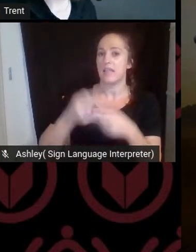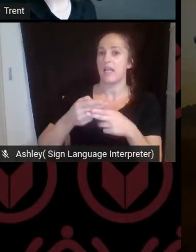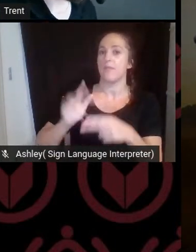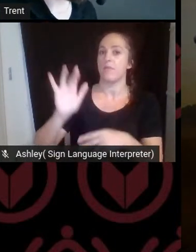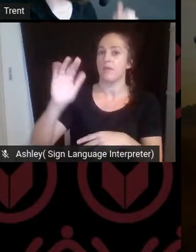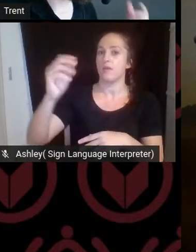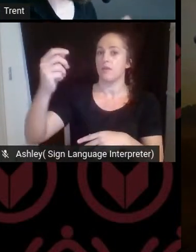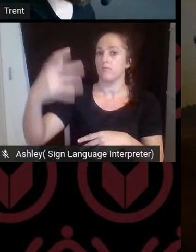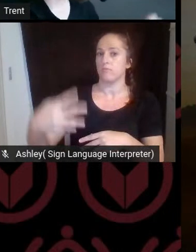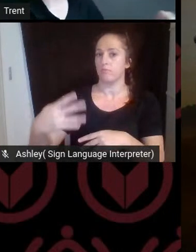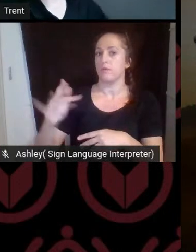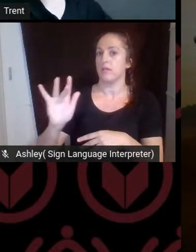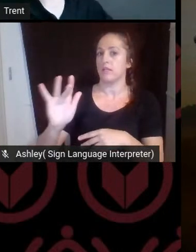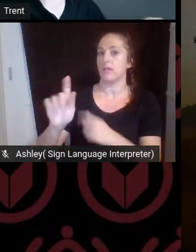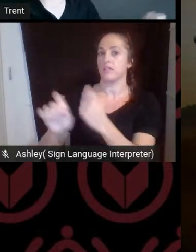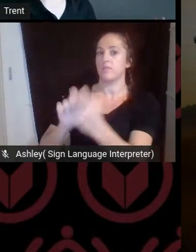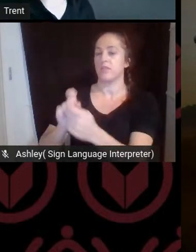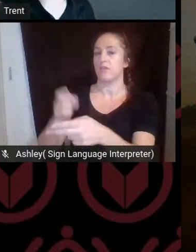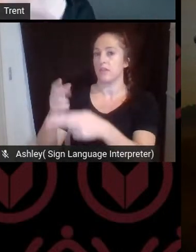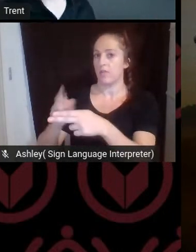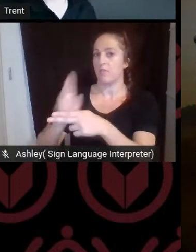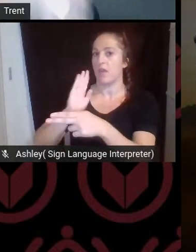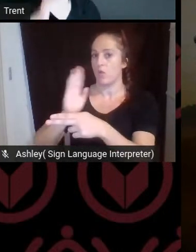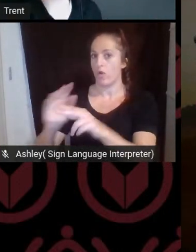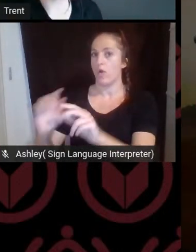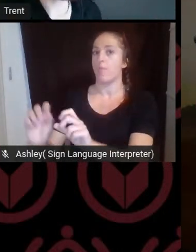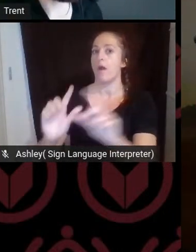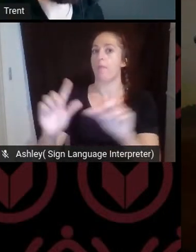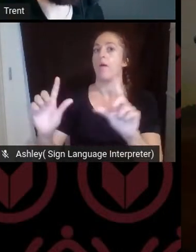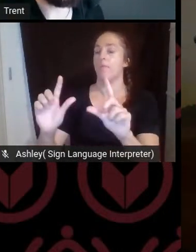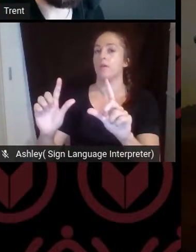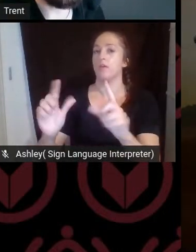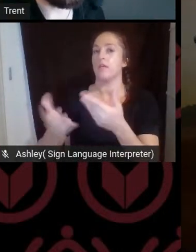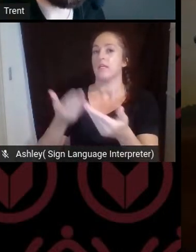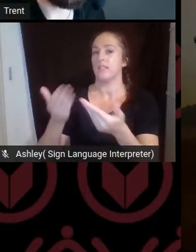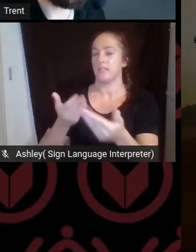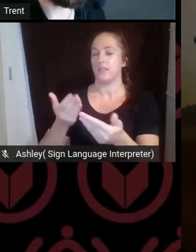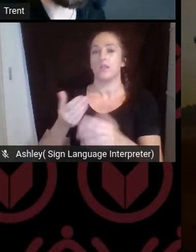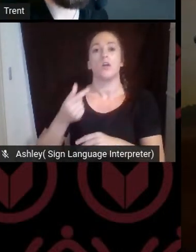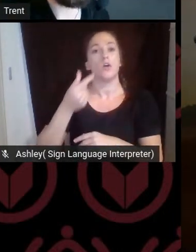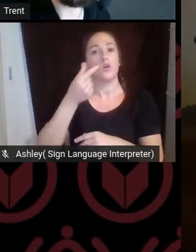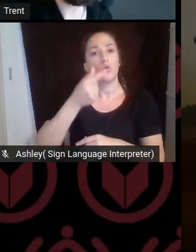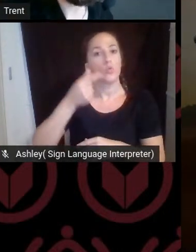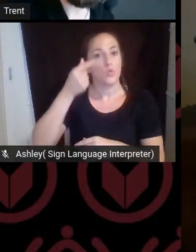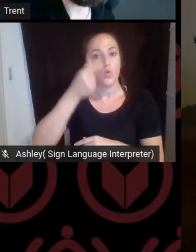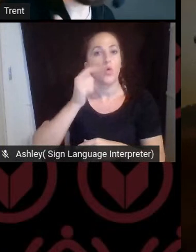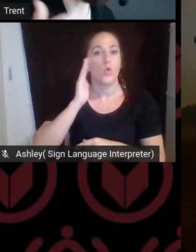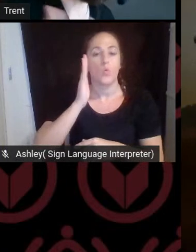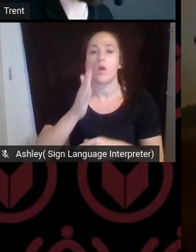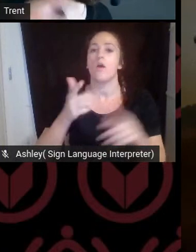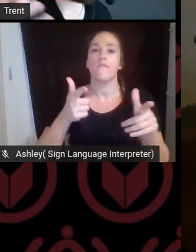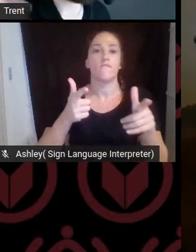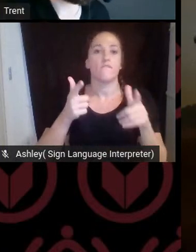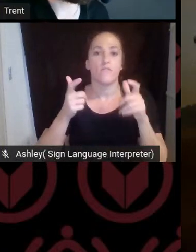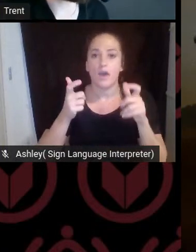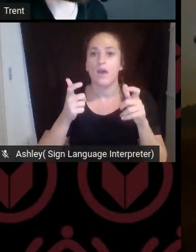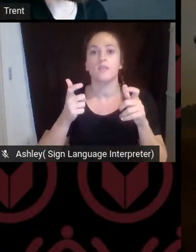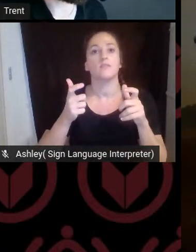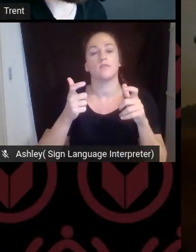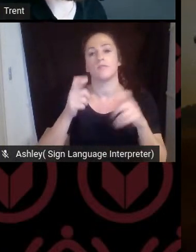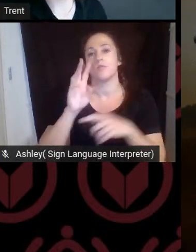start popping up. And the reason it does this is because Google really quick searches through the Palm Beach County the schools